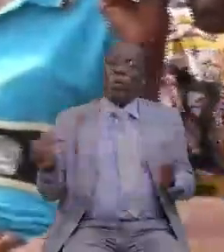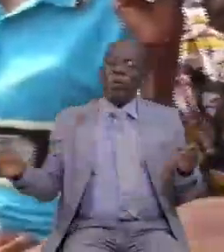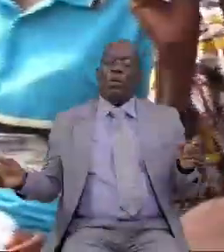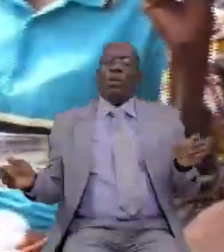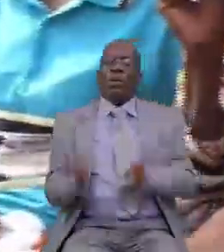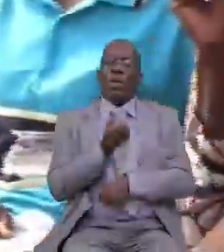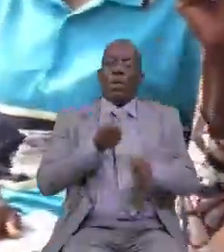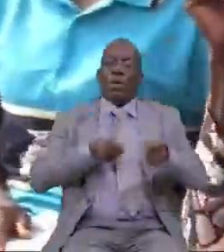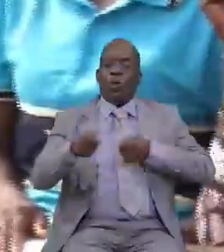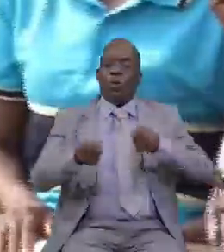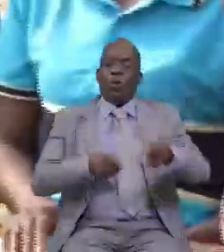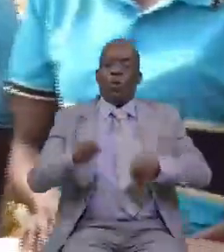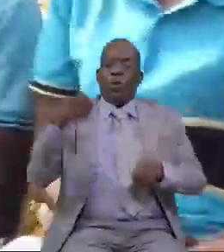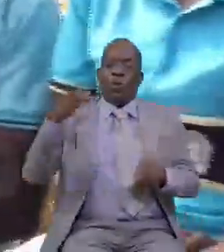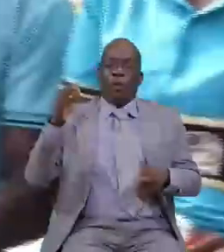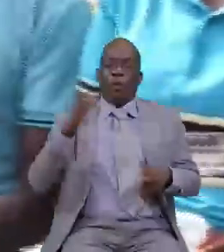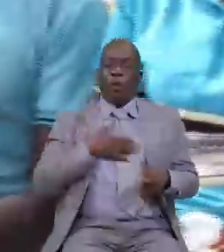my life.